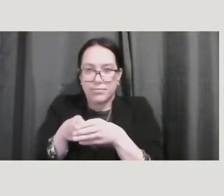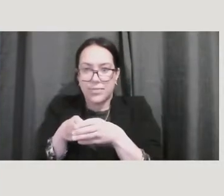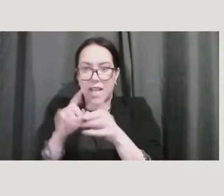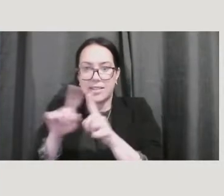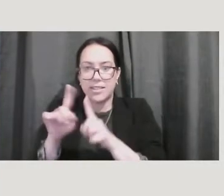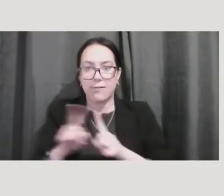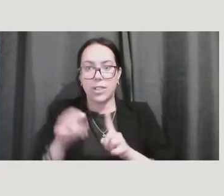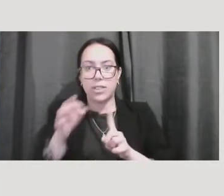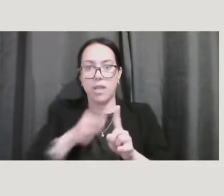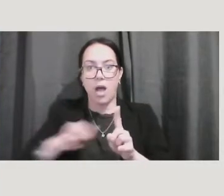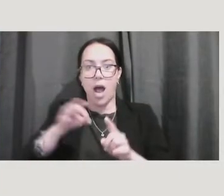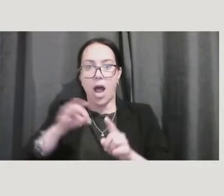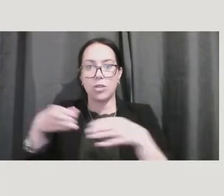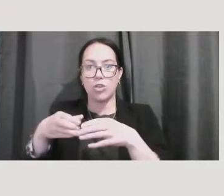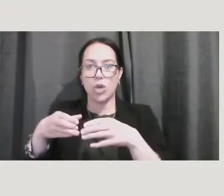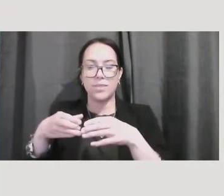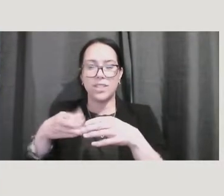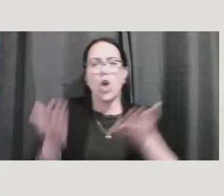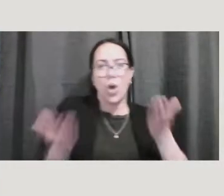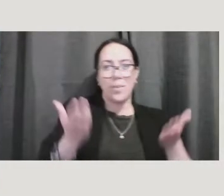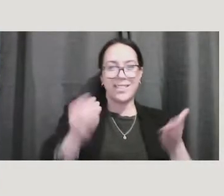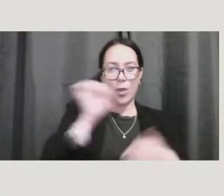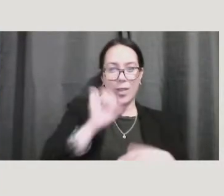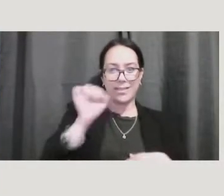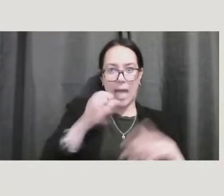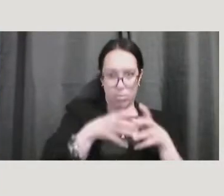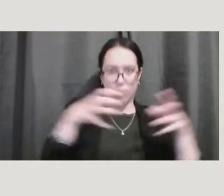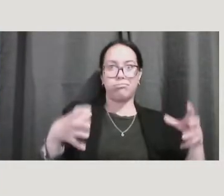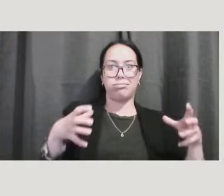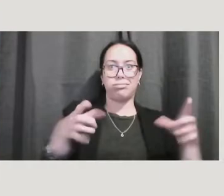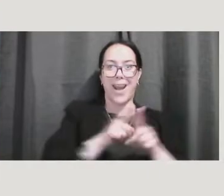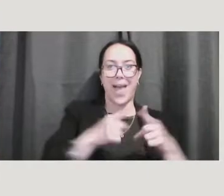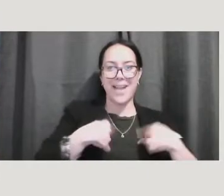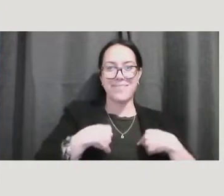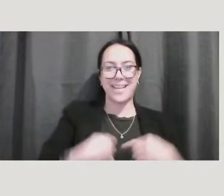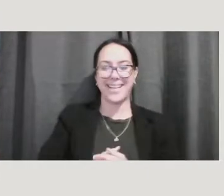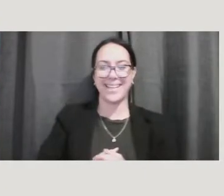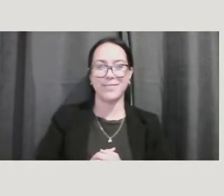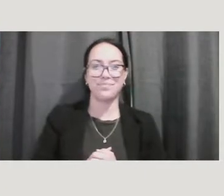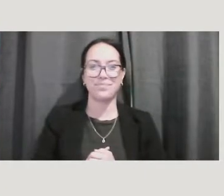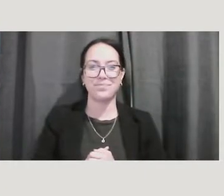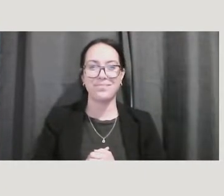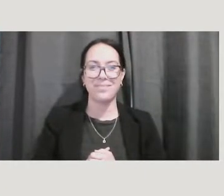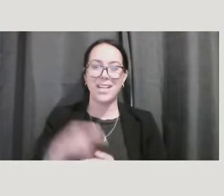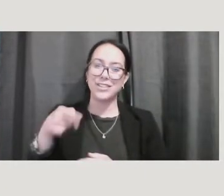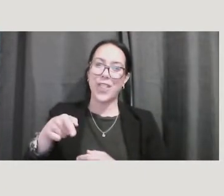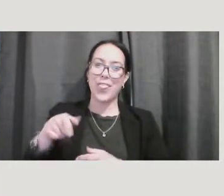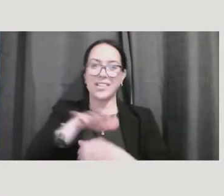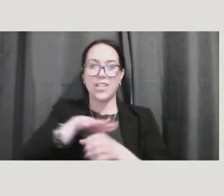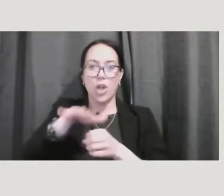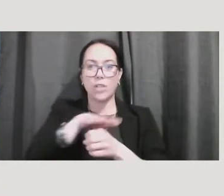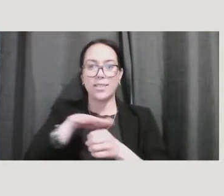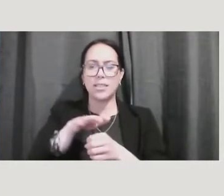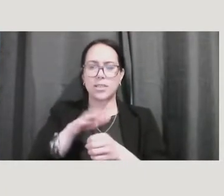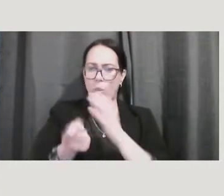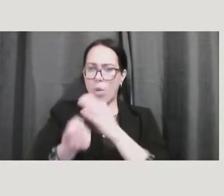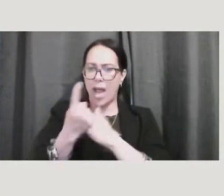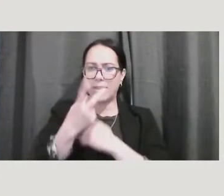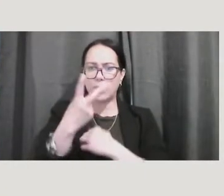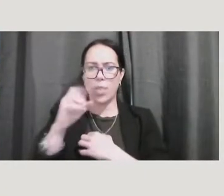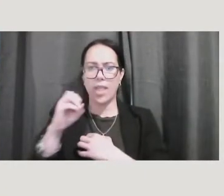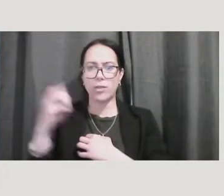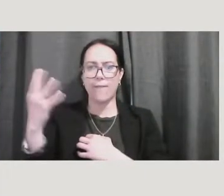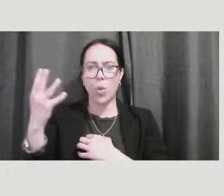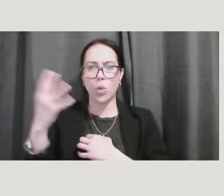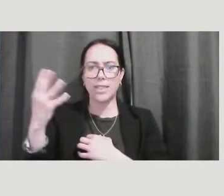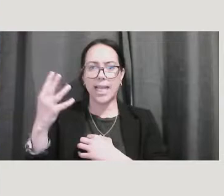Samoans like me but uh so that's the sort of the context what happened in 2014 so